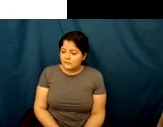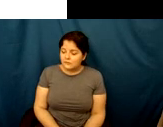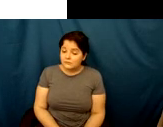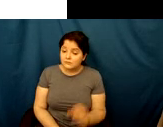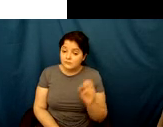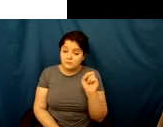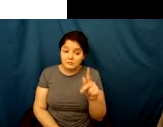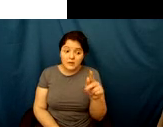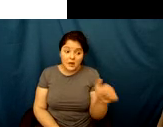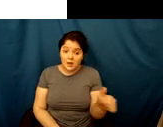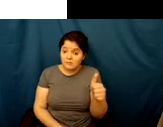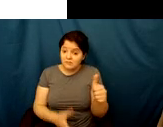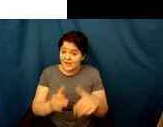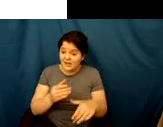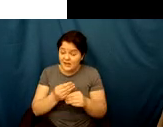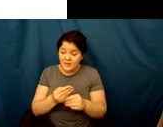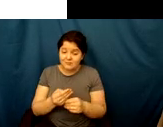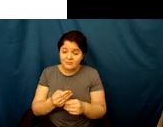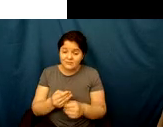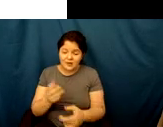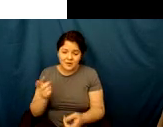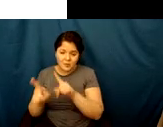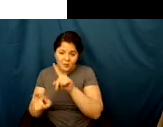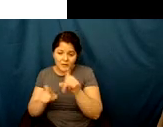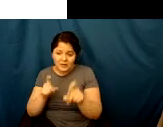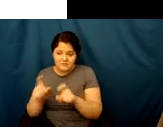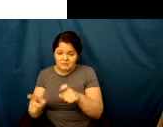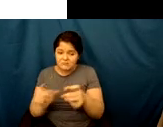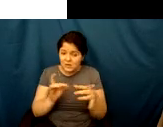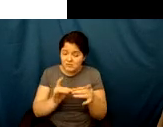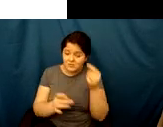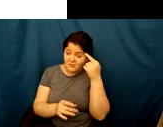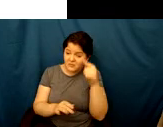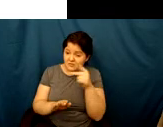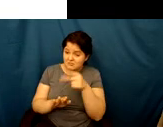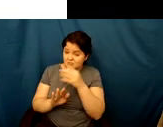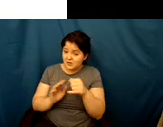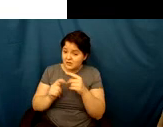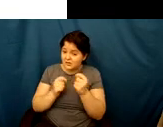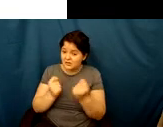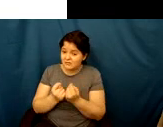All right, are there any additional questions or comments for the project team?